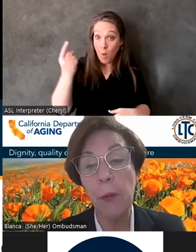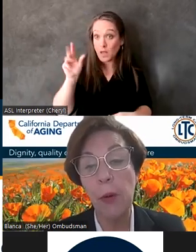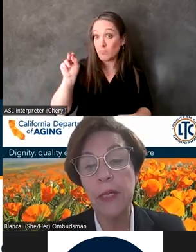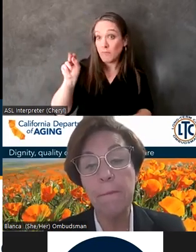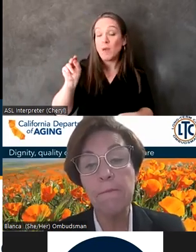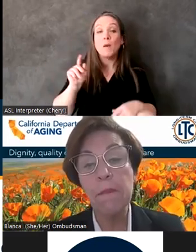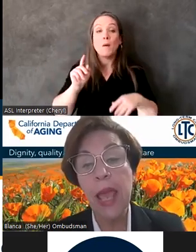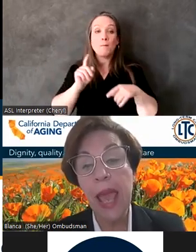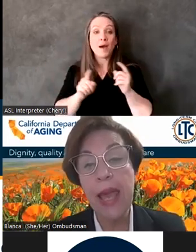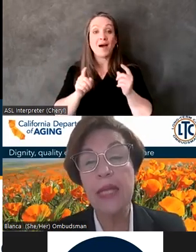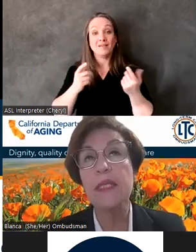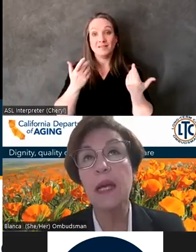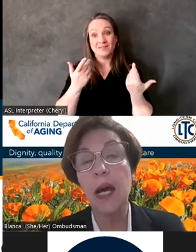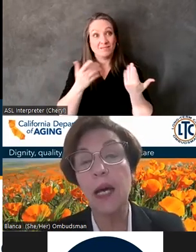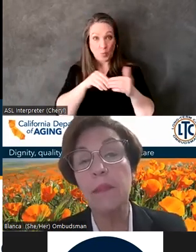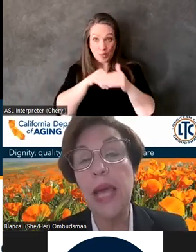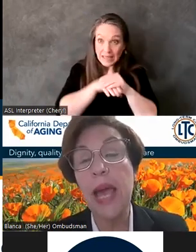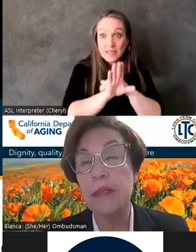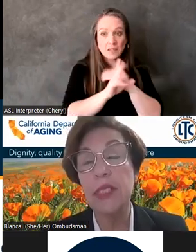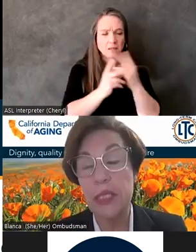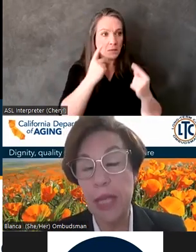very important. And